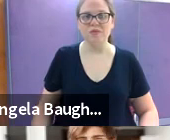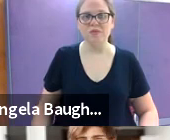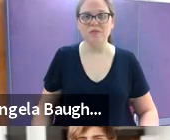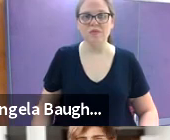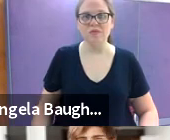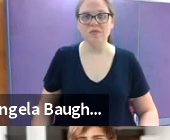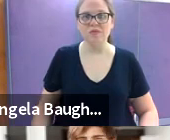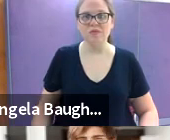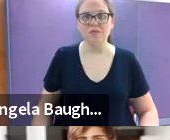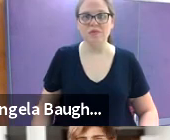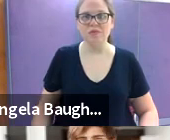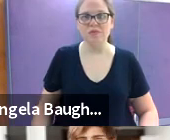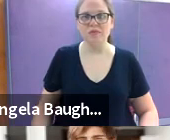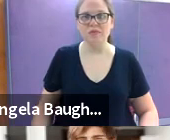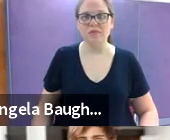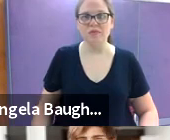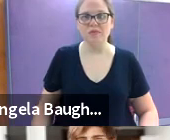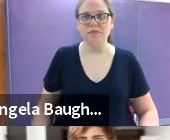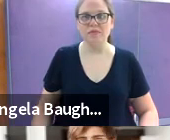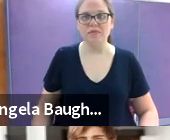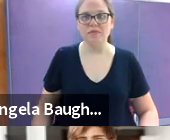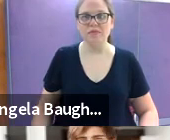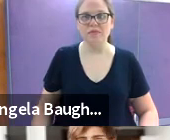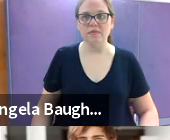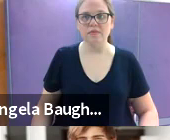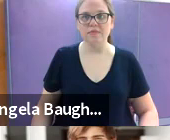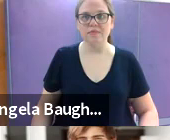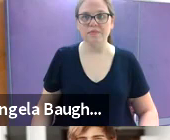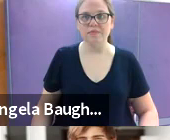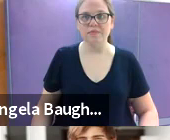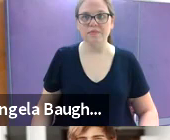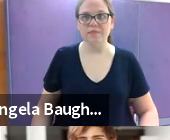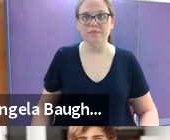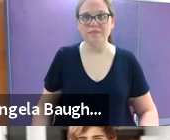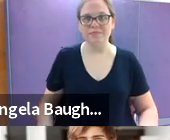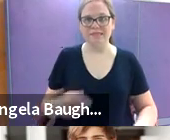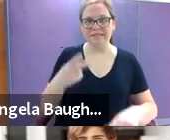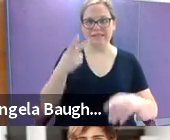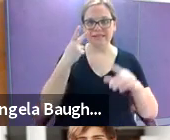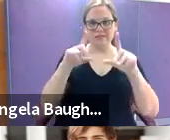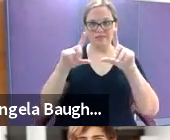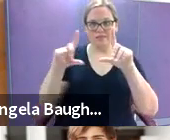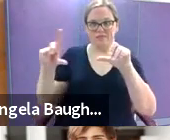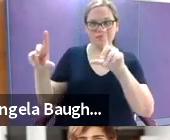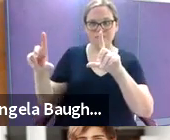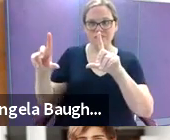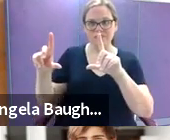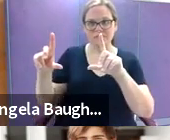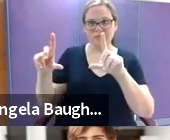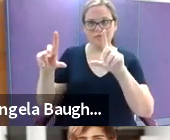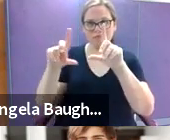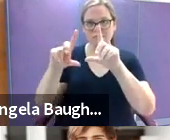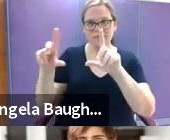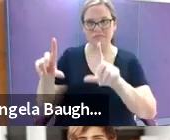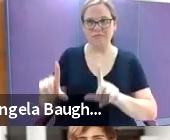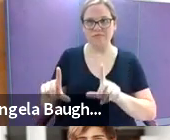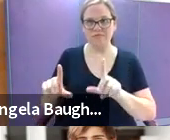not seeing all that. So then log in. I can see them on the side. Oh, yeah, that's normally how you see